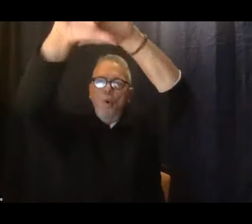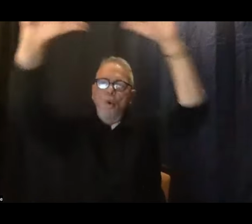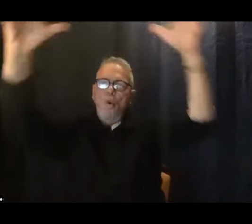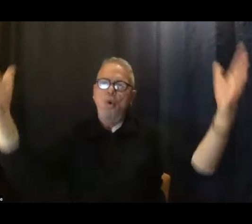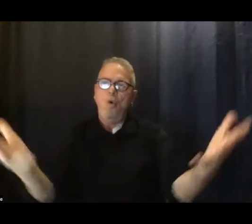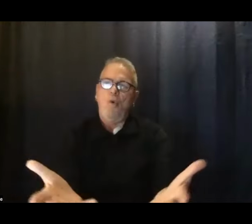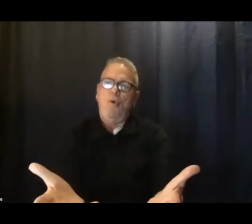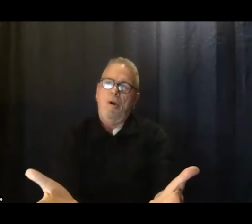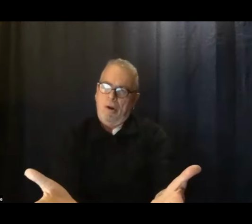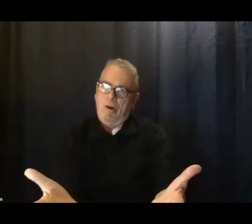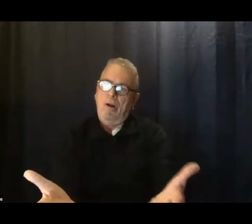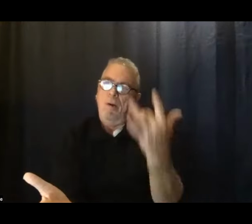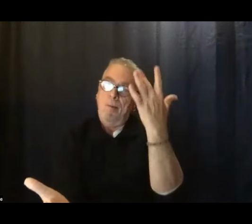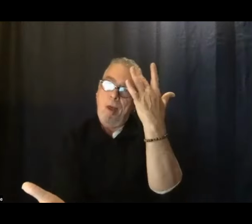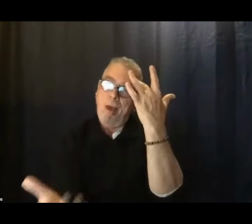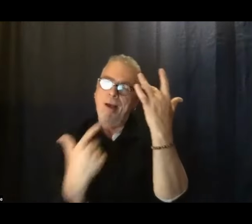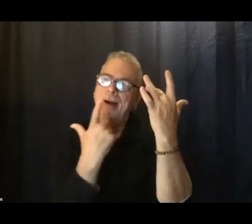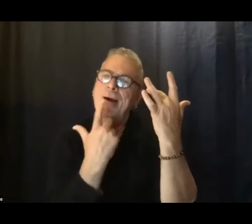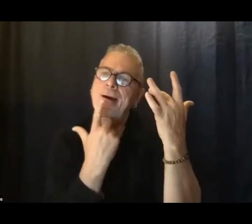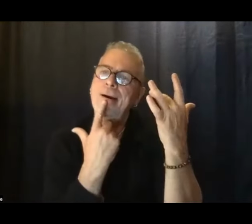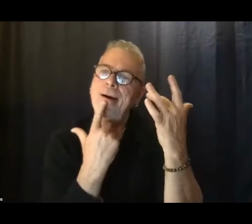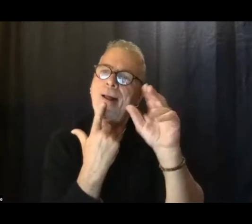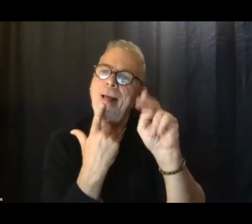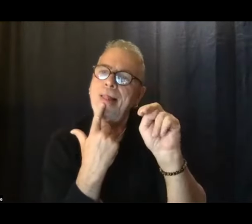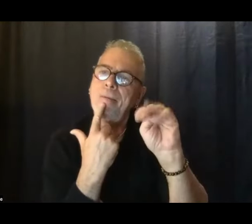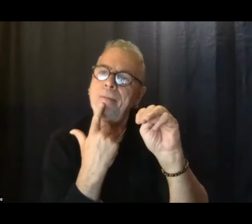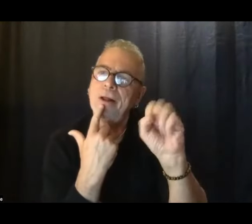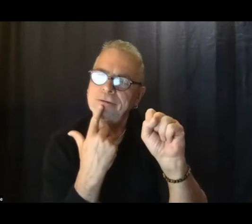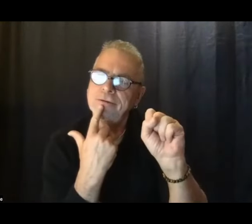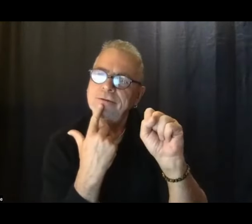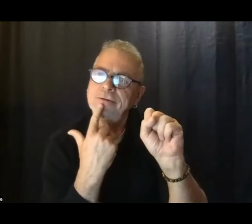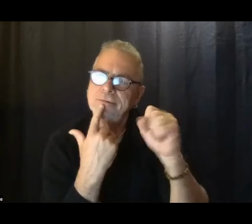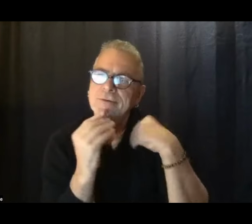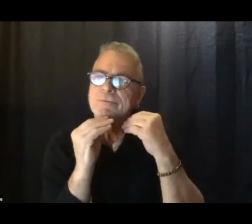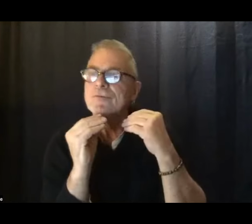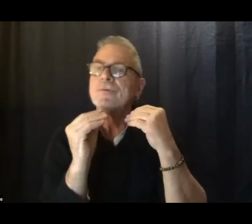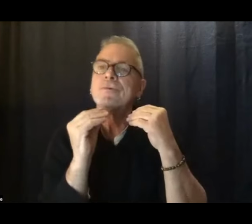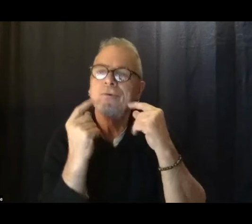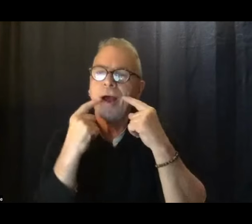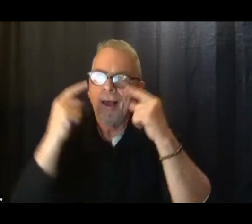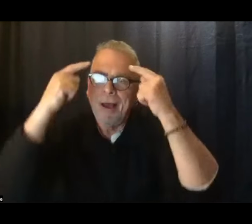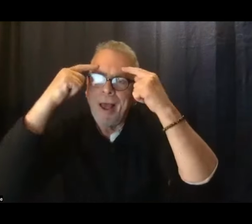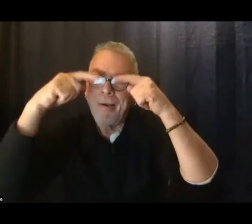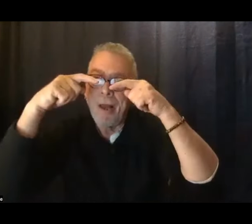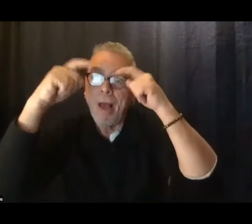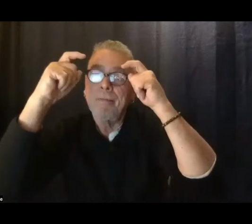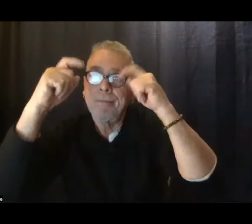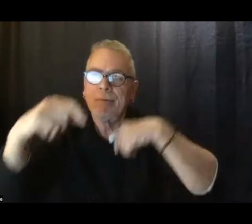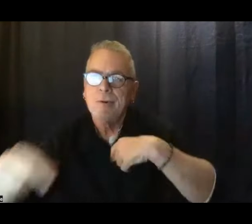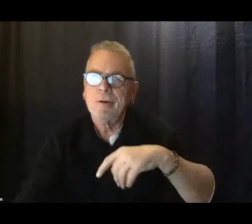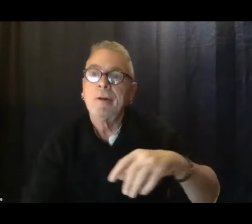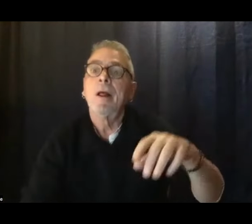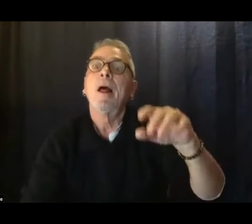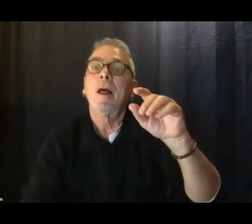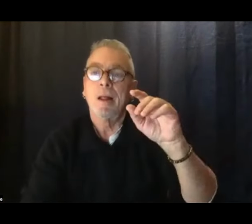That's a common mistake. You need to look at the whole person. Because again, those non-manual signals